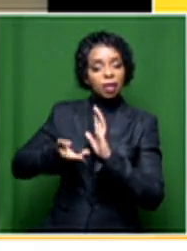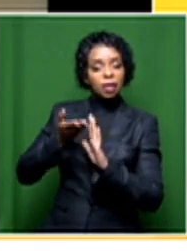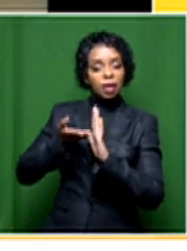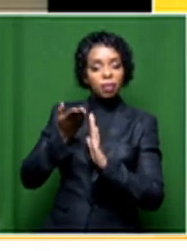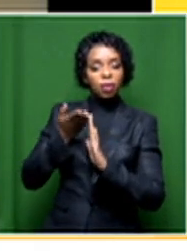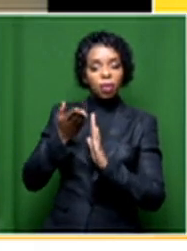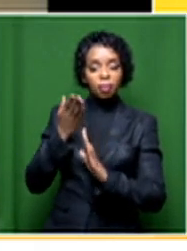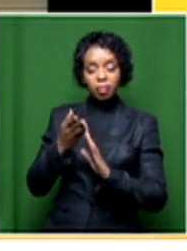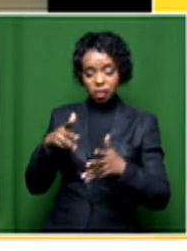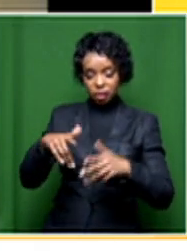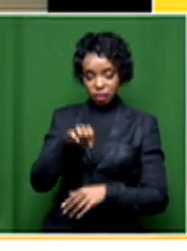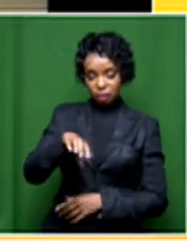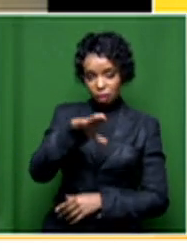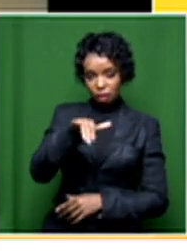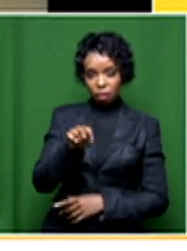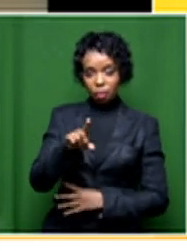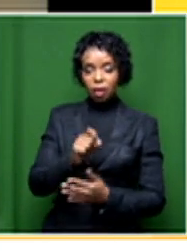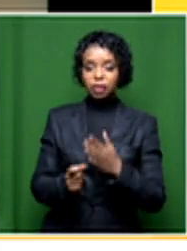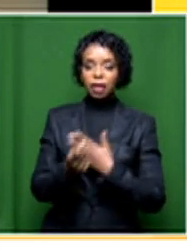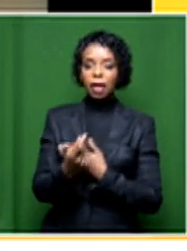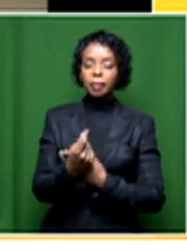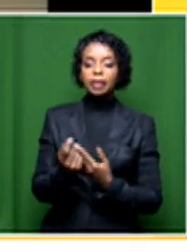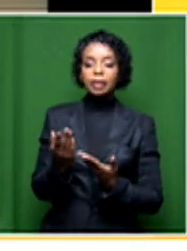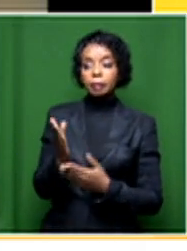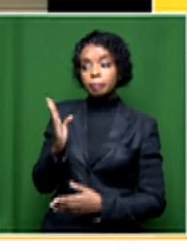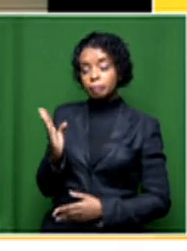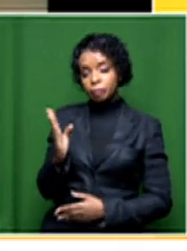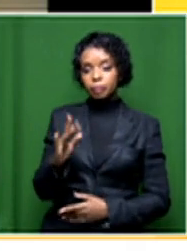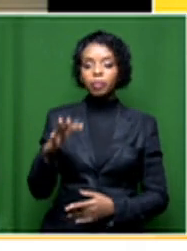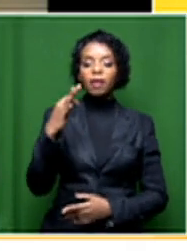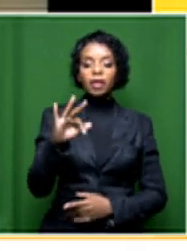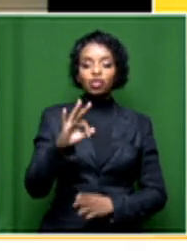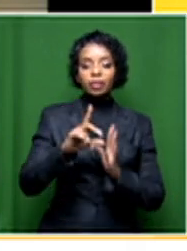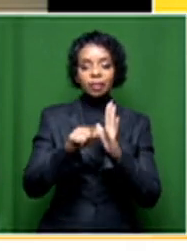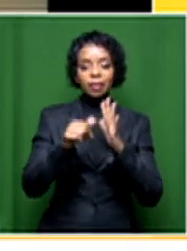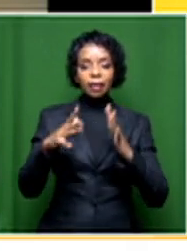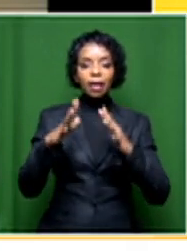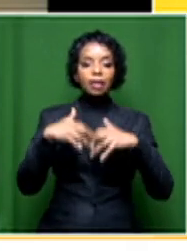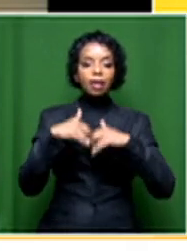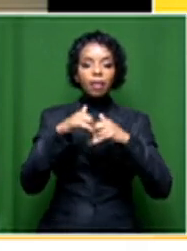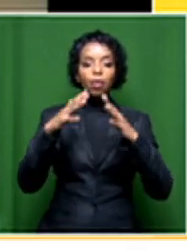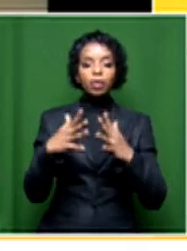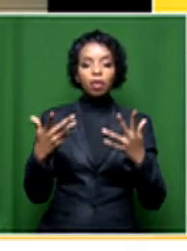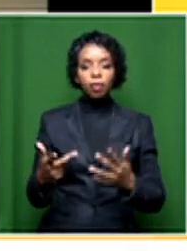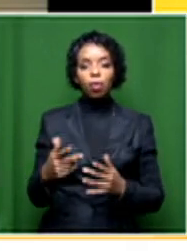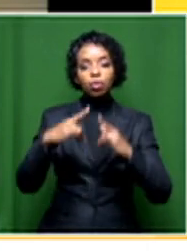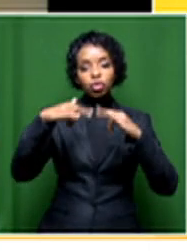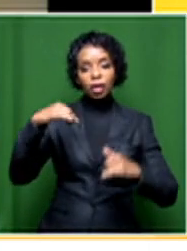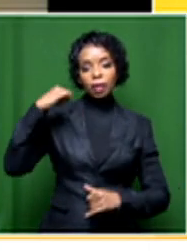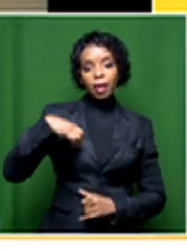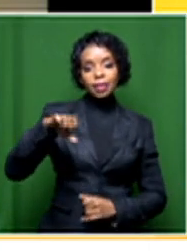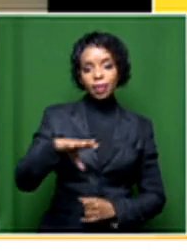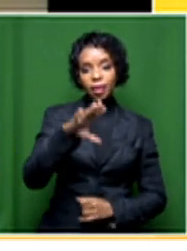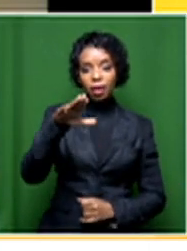regard to the South African leg of this. Bas Timmer is a fashion designer and the founder of Shelterbag South Africa, talking to